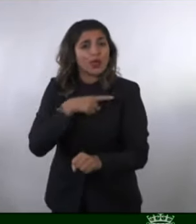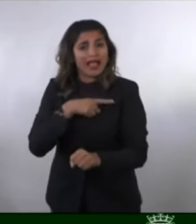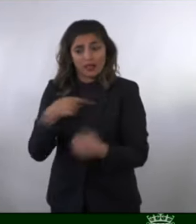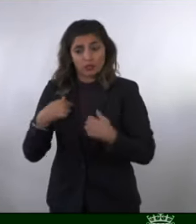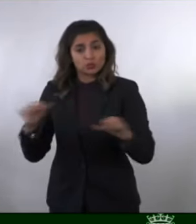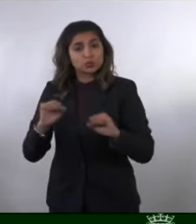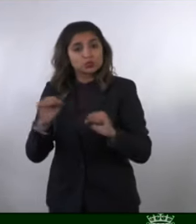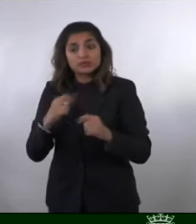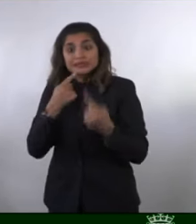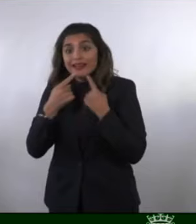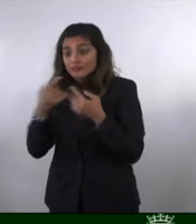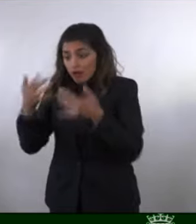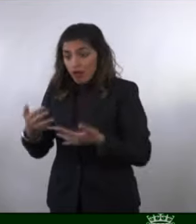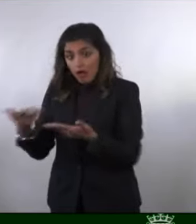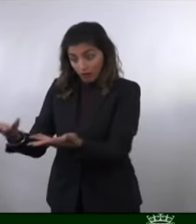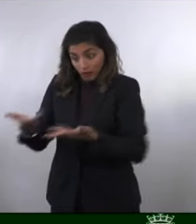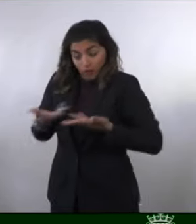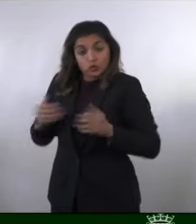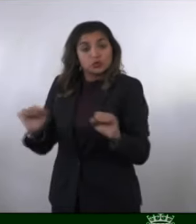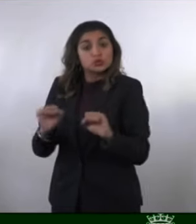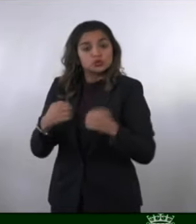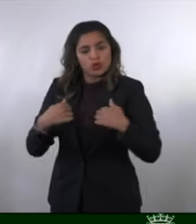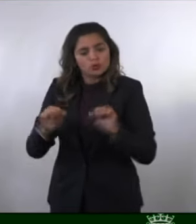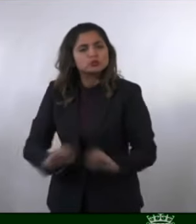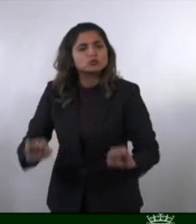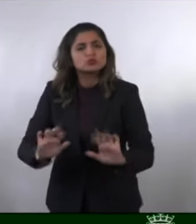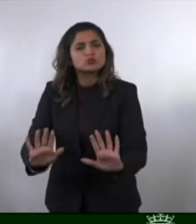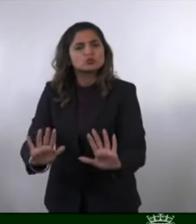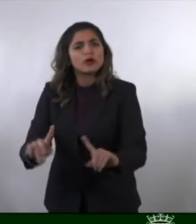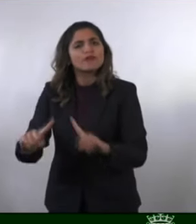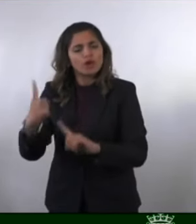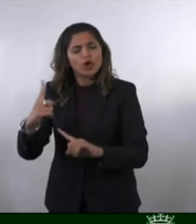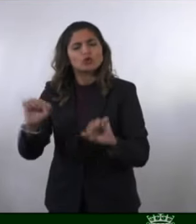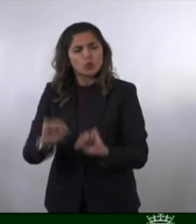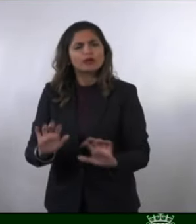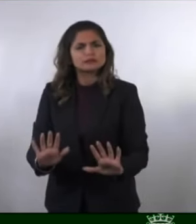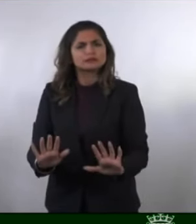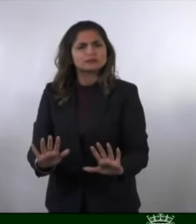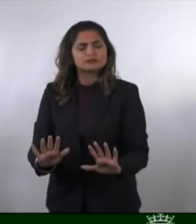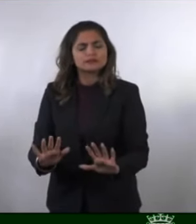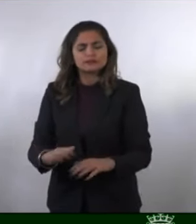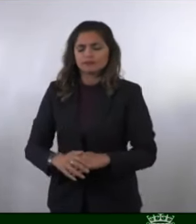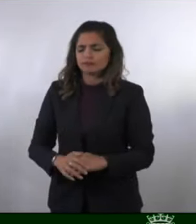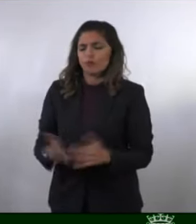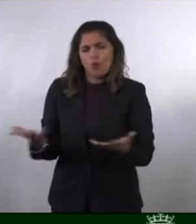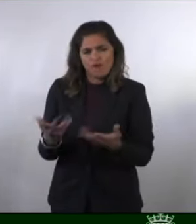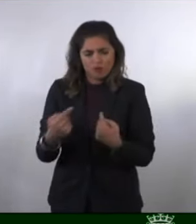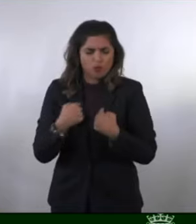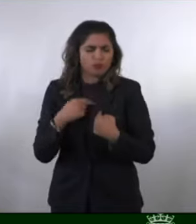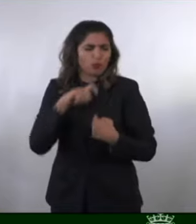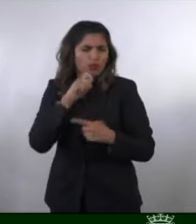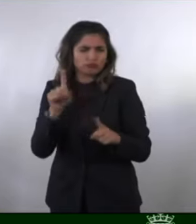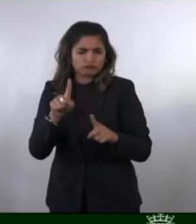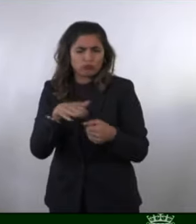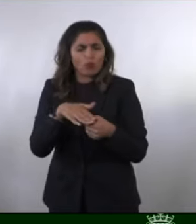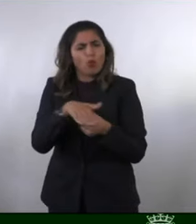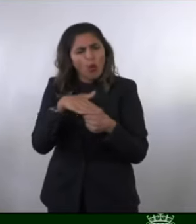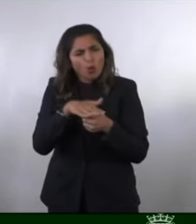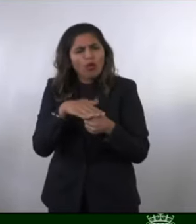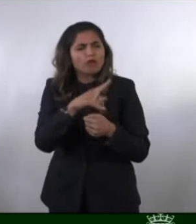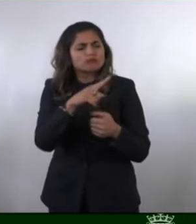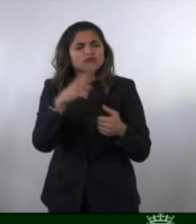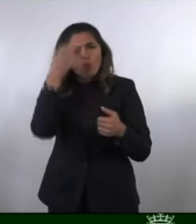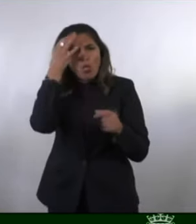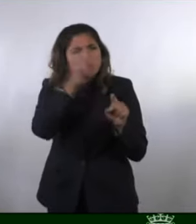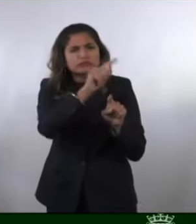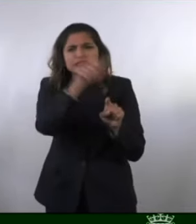data as it comes in, and of course we will work with local authority